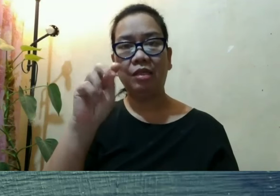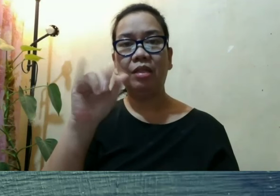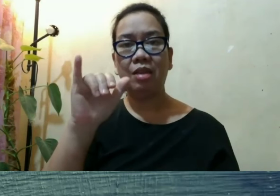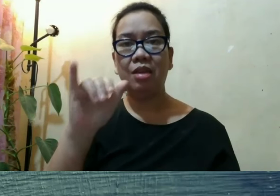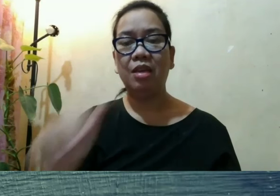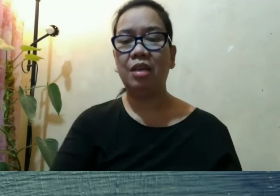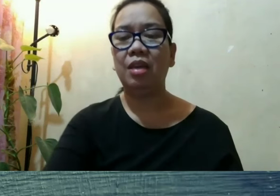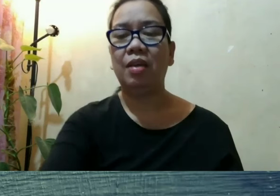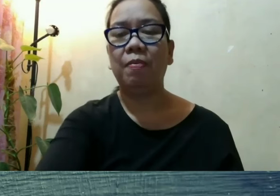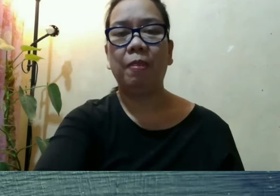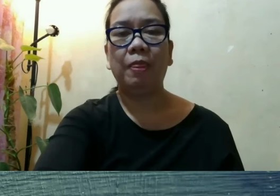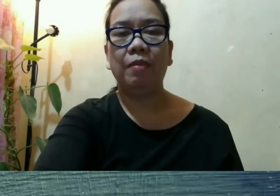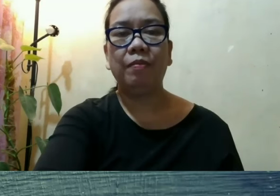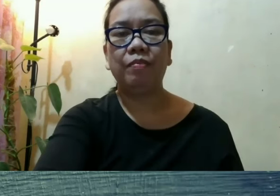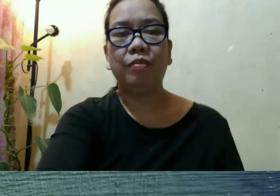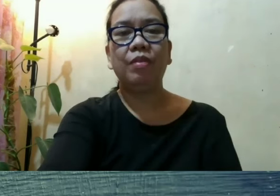intensity.